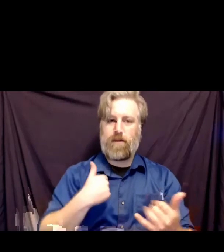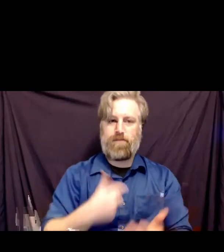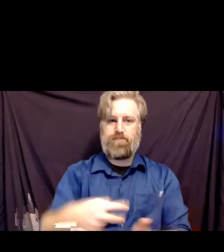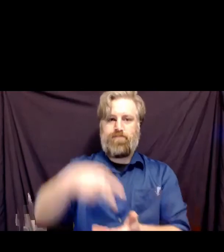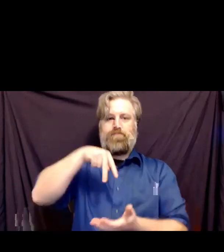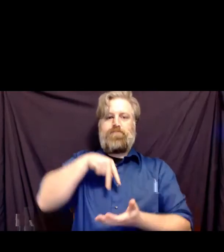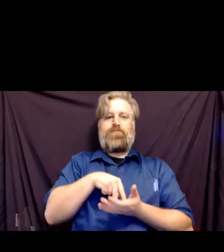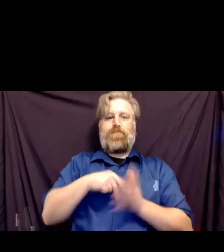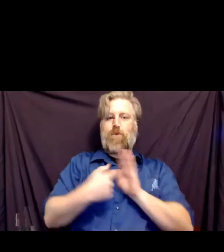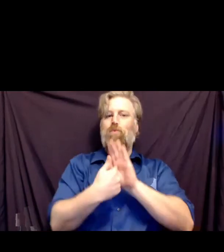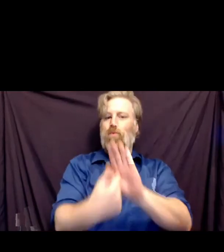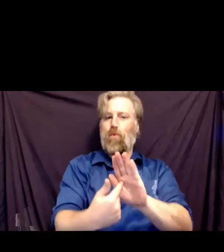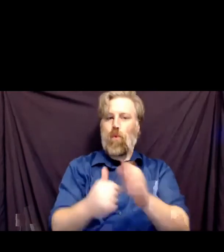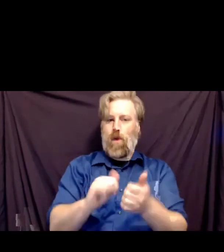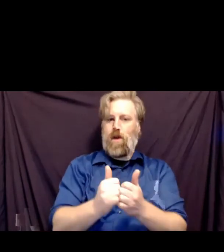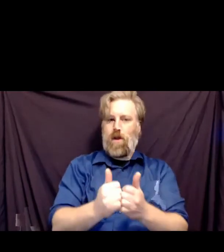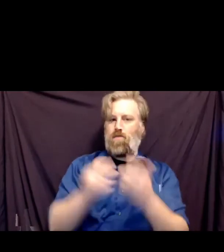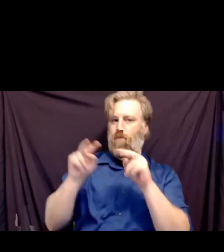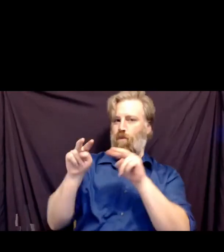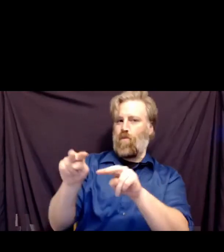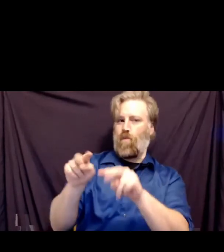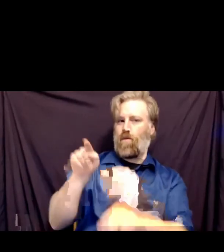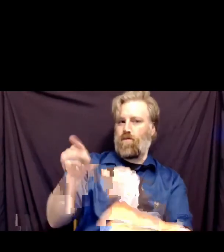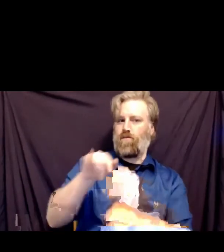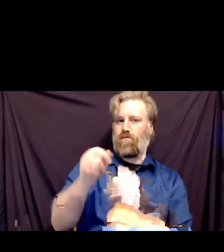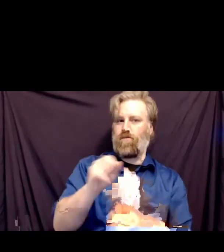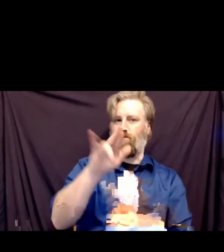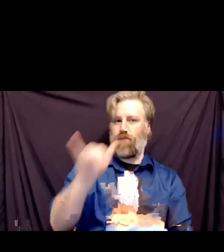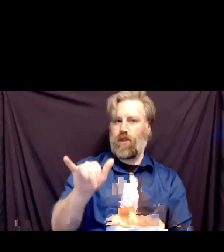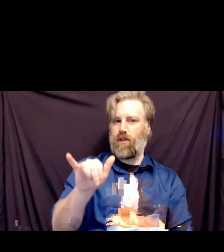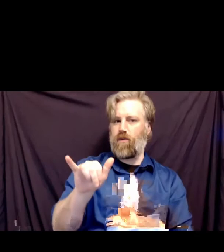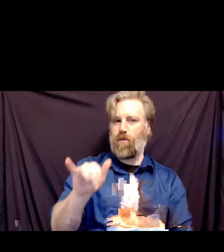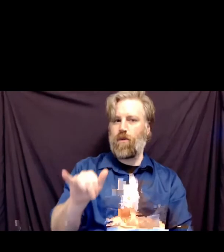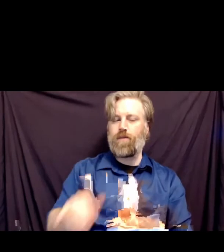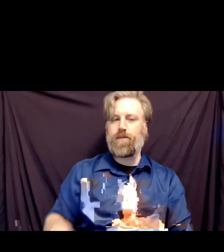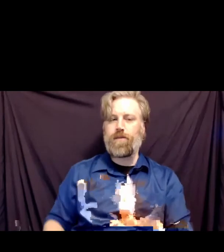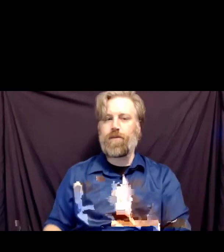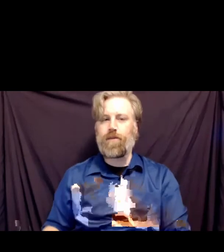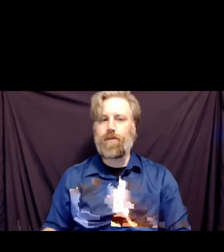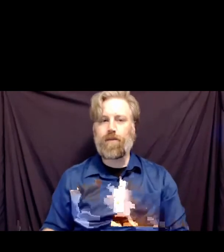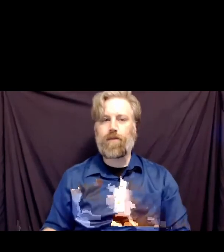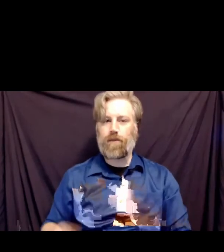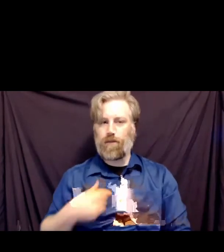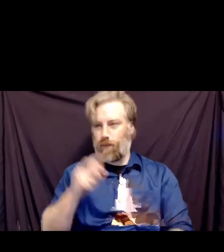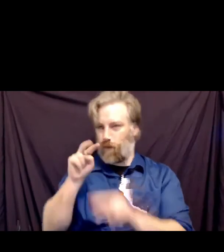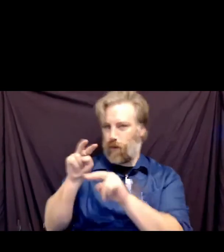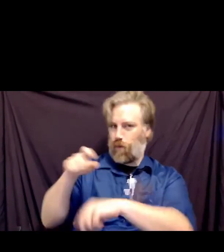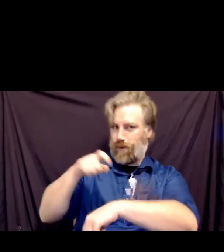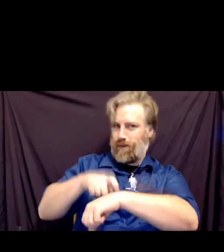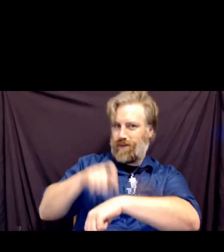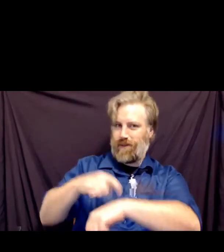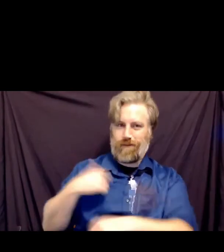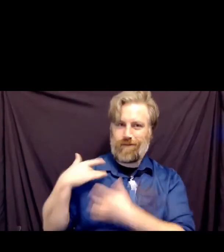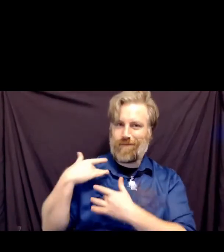you what we do when I do a session with Spring Force Qigong. I have to keep an eye on the time because I have a tendency